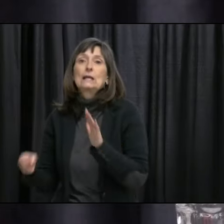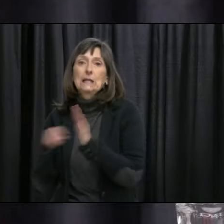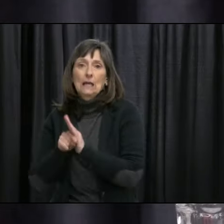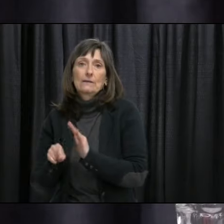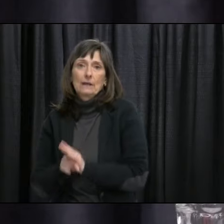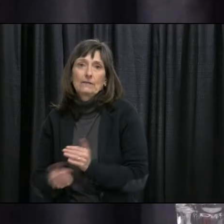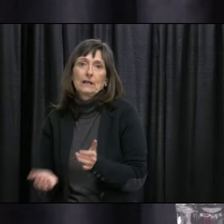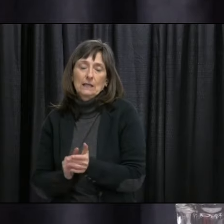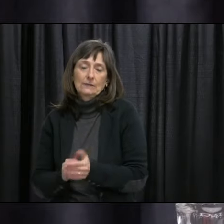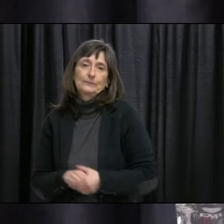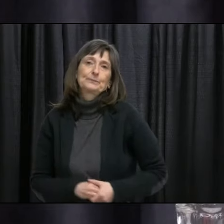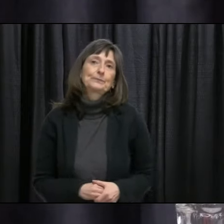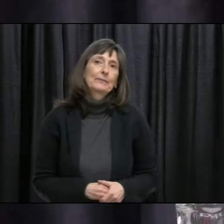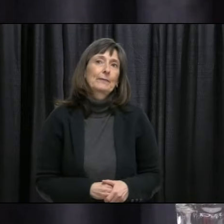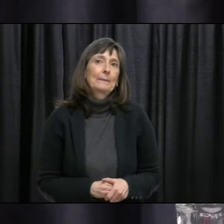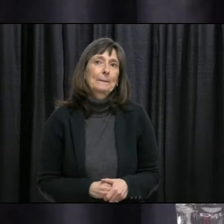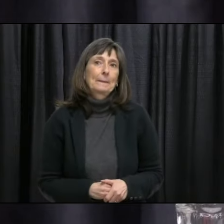swabs.